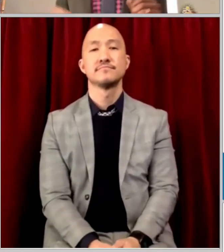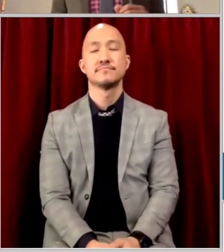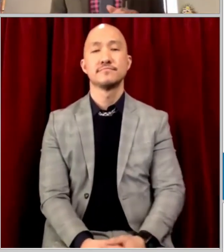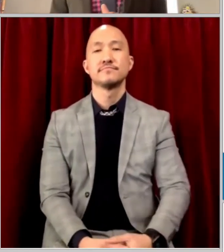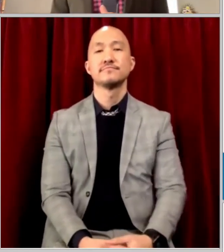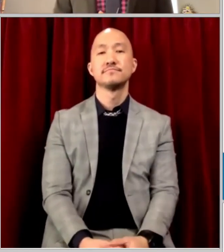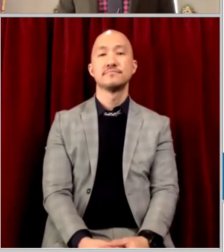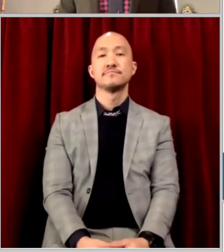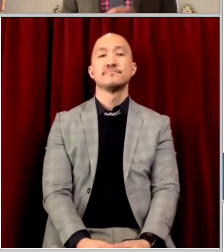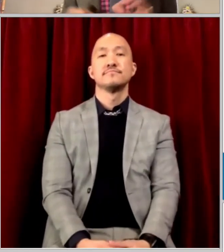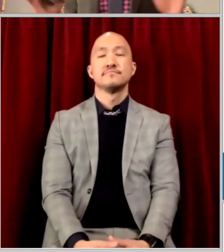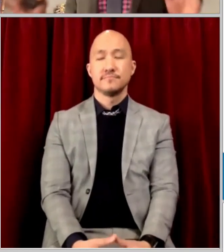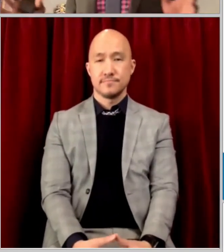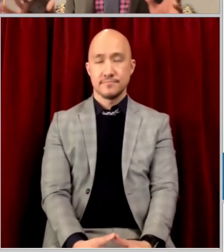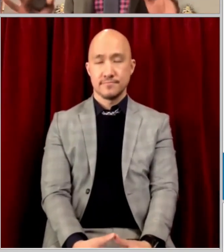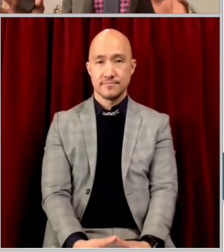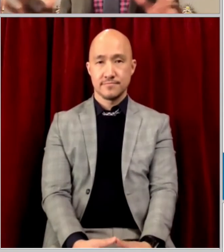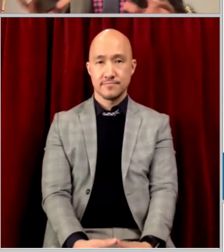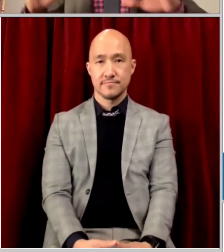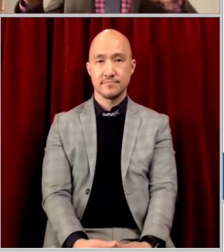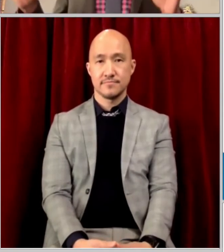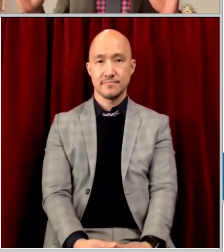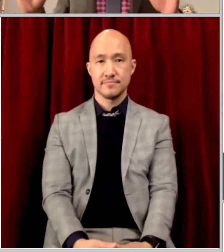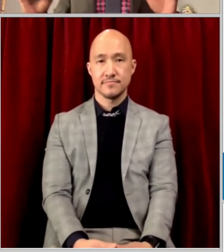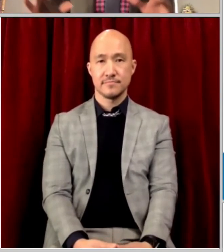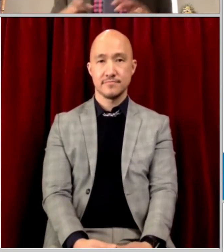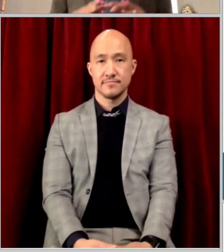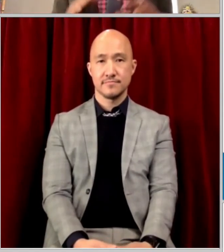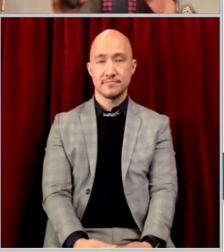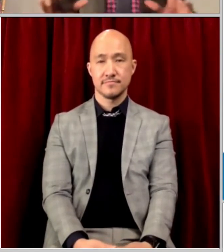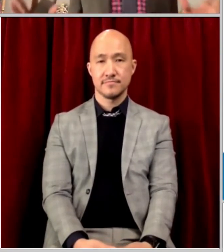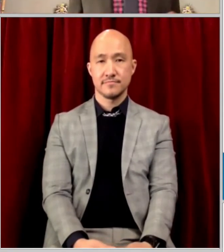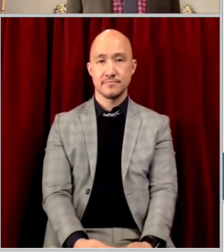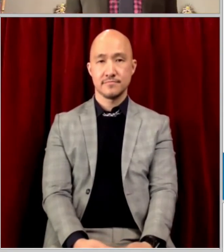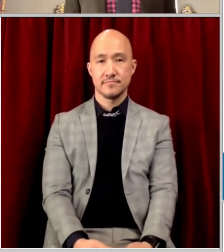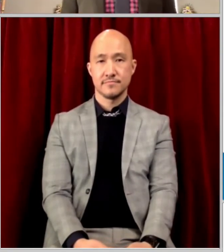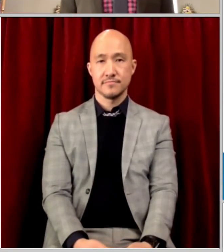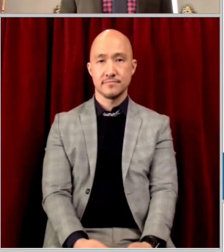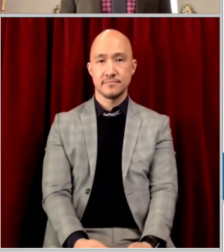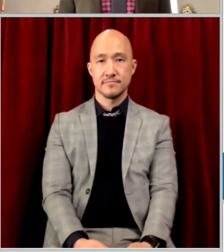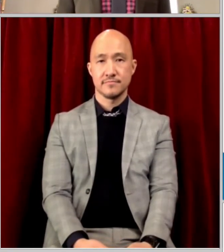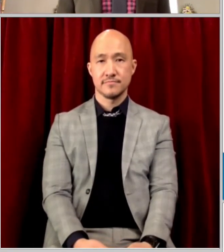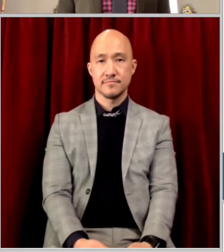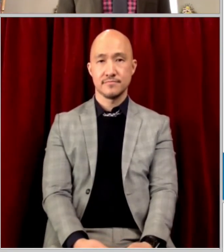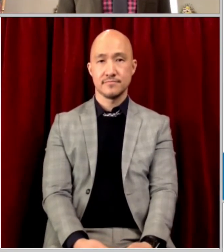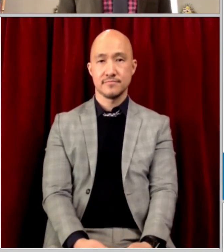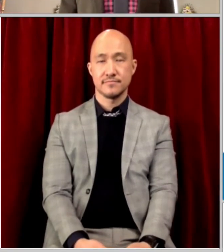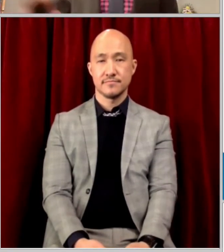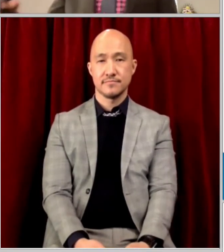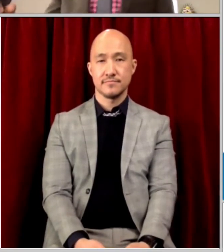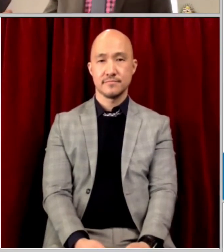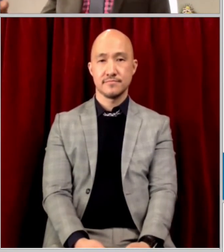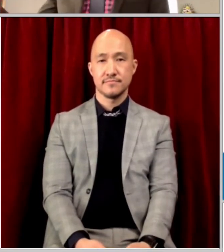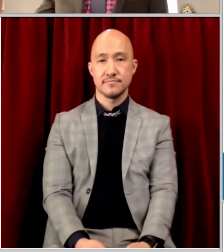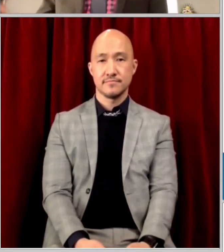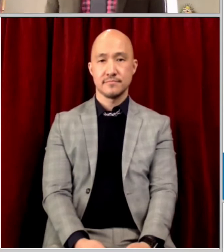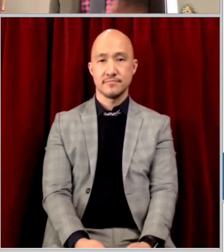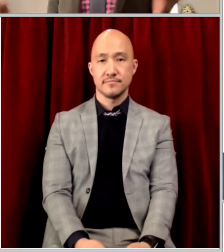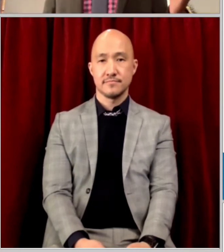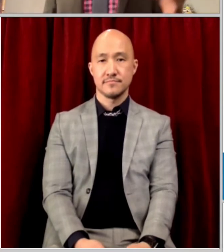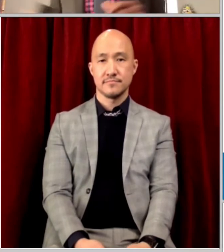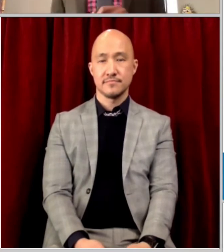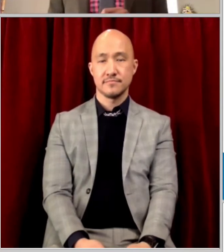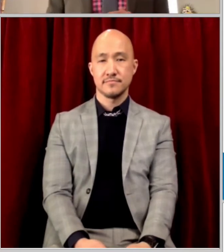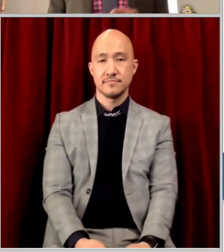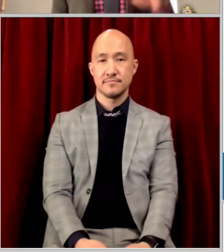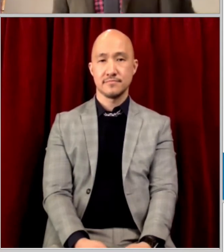we, I don't want to say loud and proud because that sounds negative, but are we loud and proud about it? Where are you going? What are you doing this